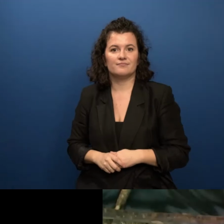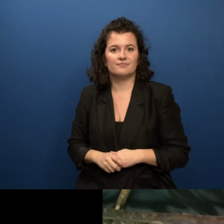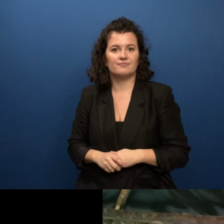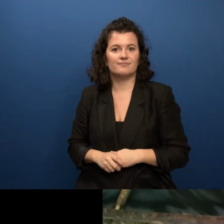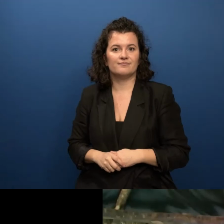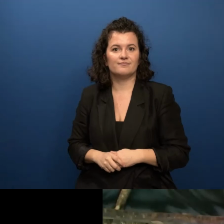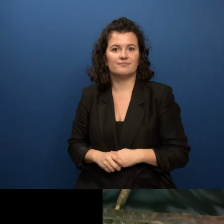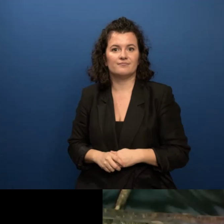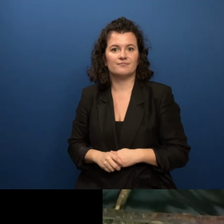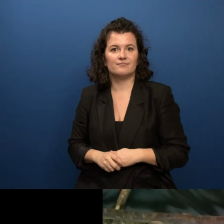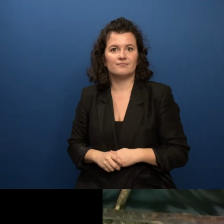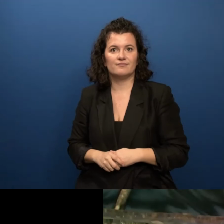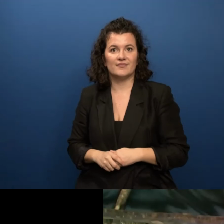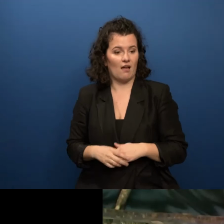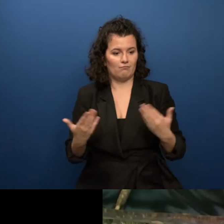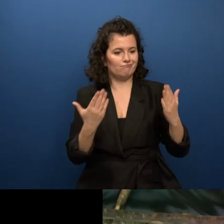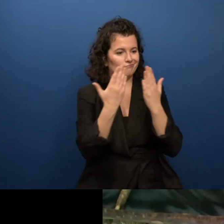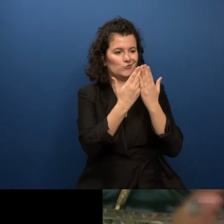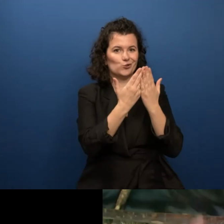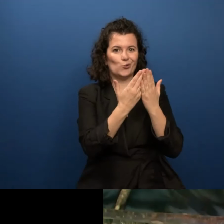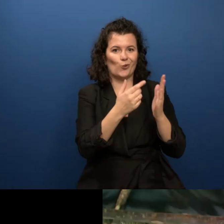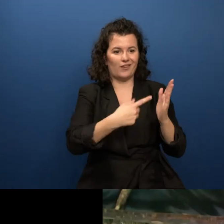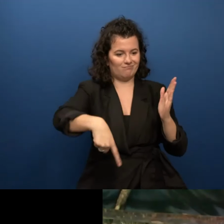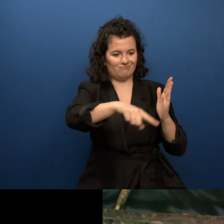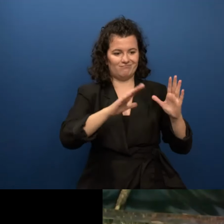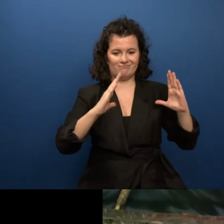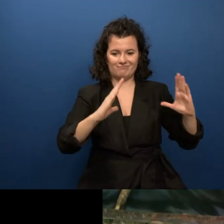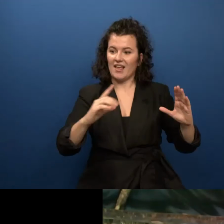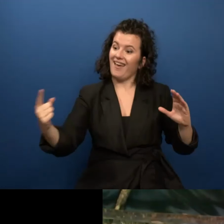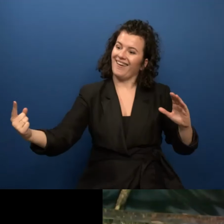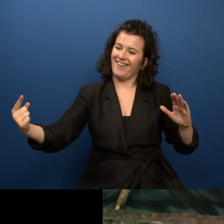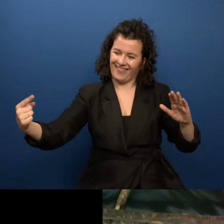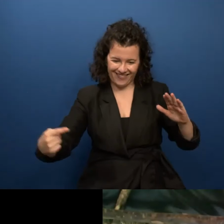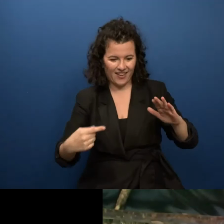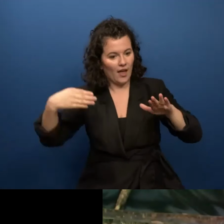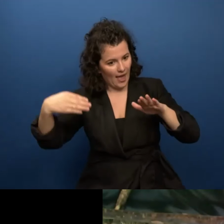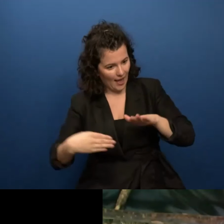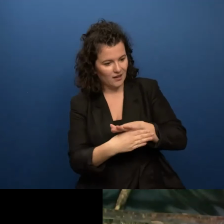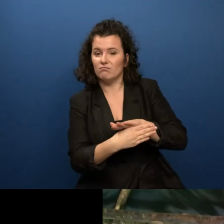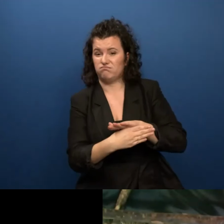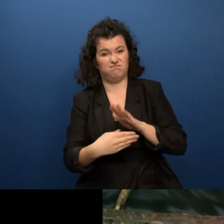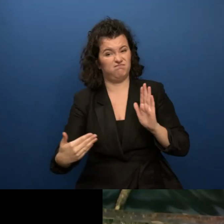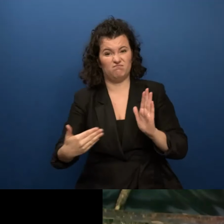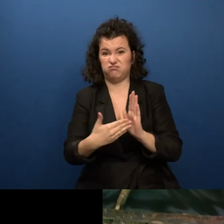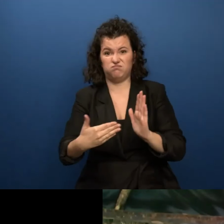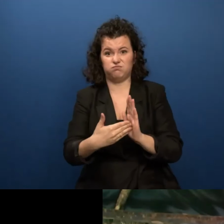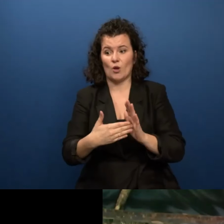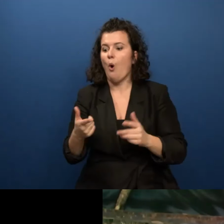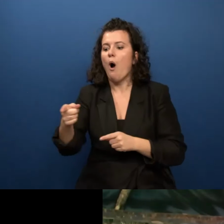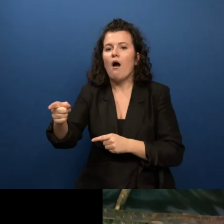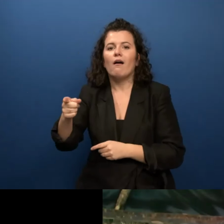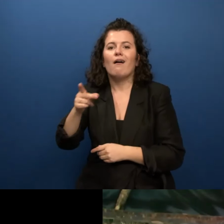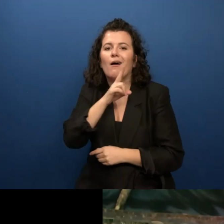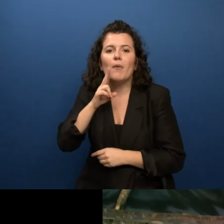kind of education is not accommodative for you. You need to work, but you see, you need to be carried by your parents, but that one is an